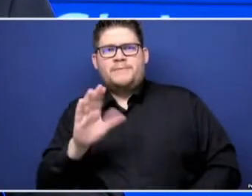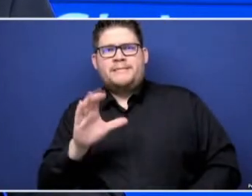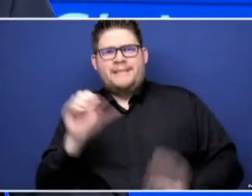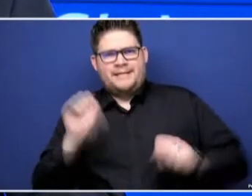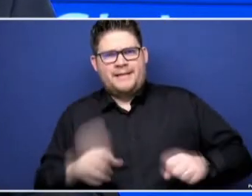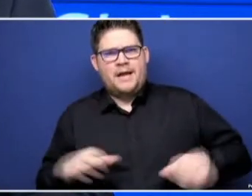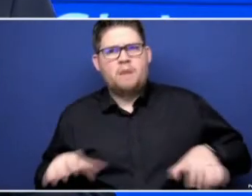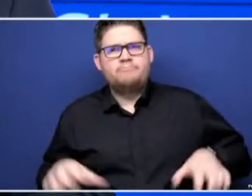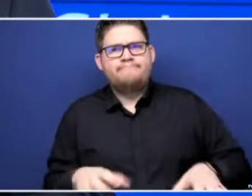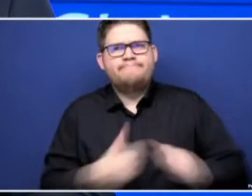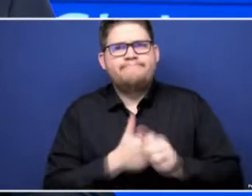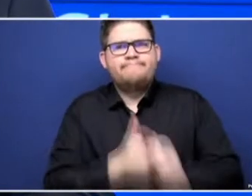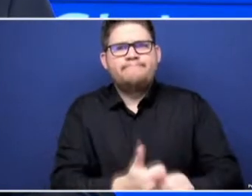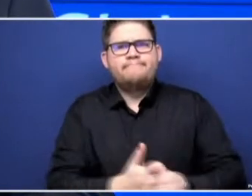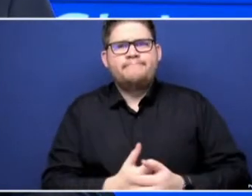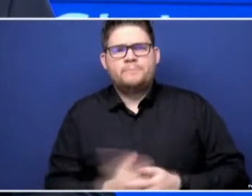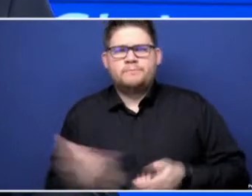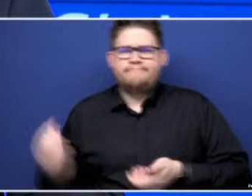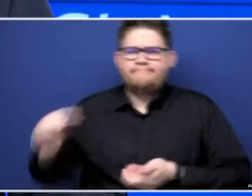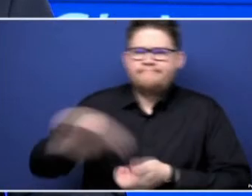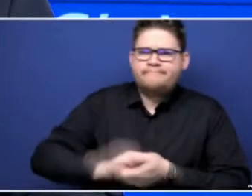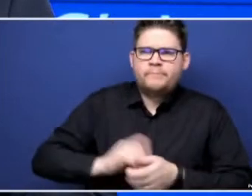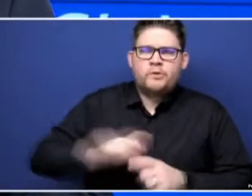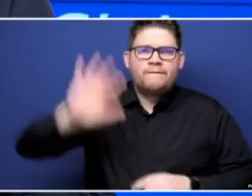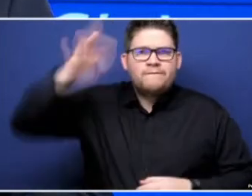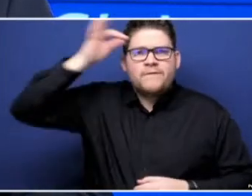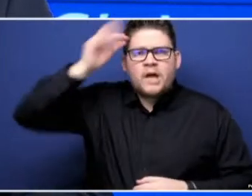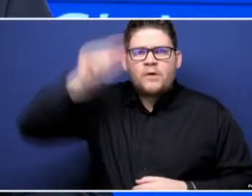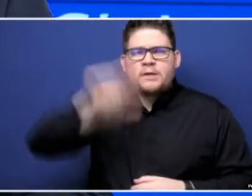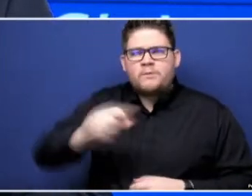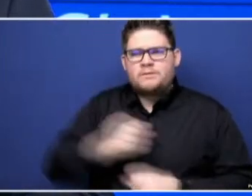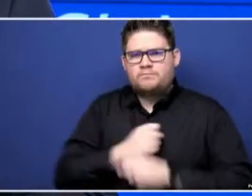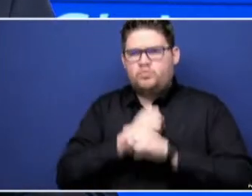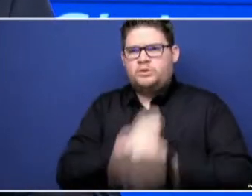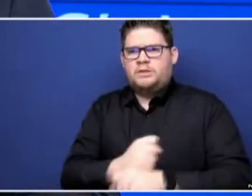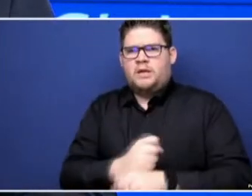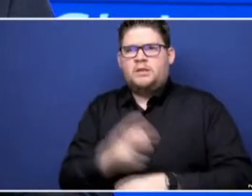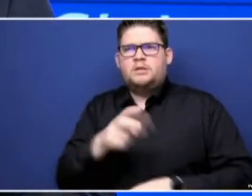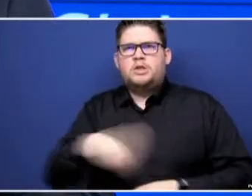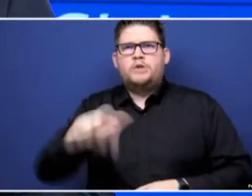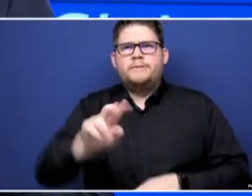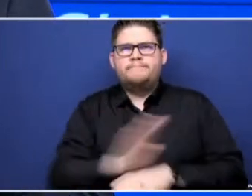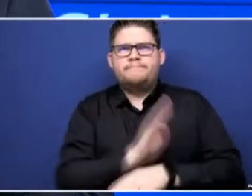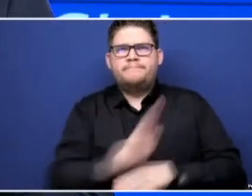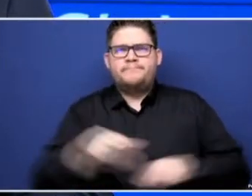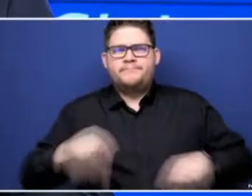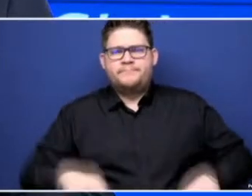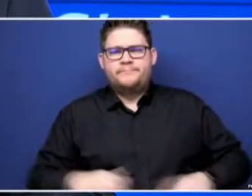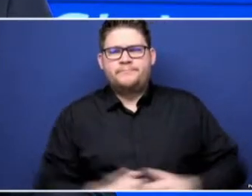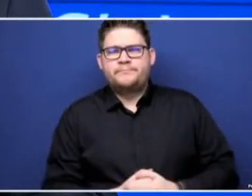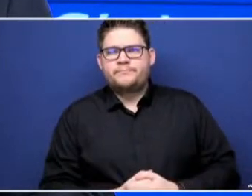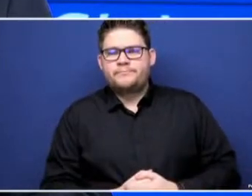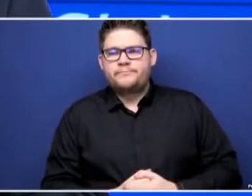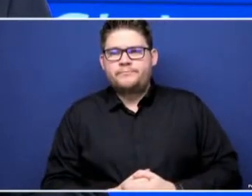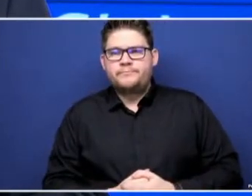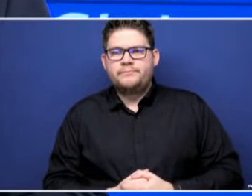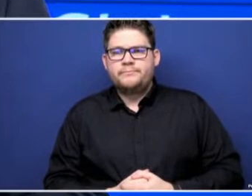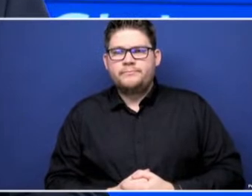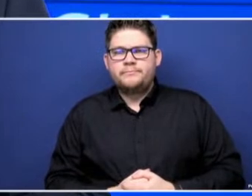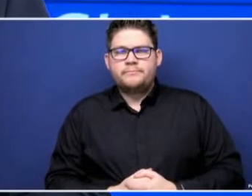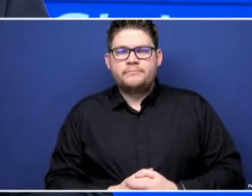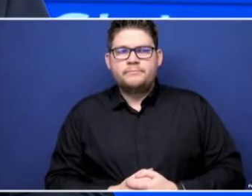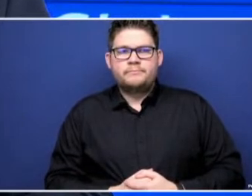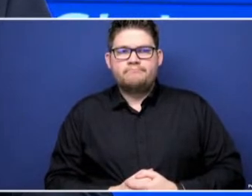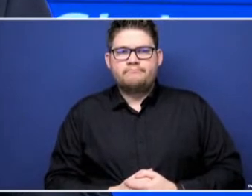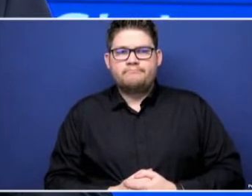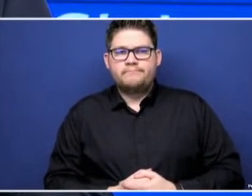Murkowski is making this initiative to try and get legislation passed, but we've looked at it. It's declared to be on a temporary